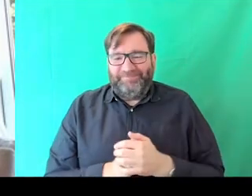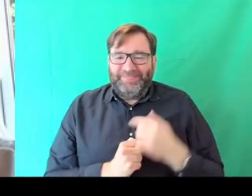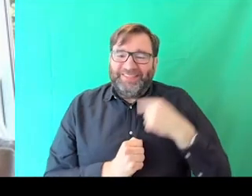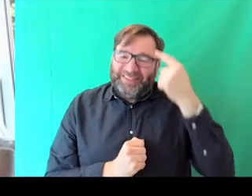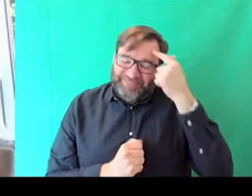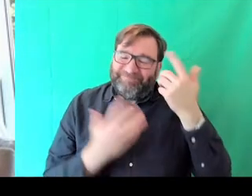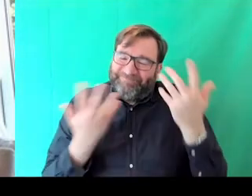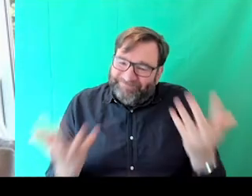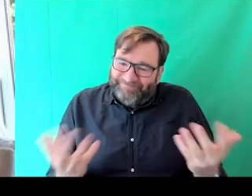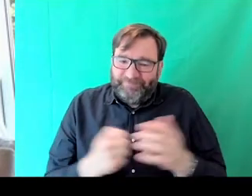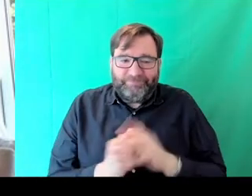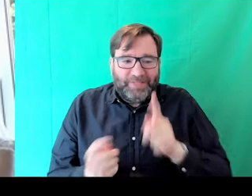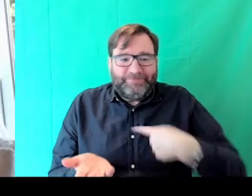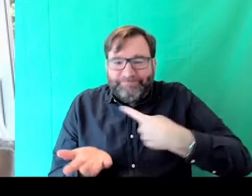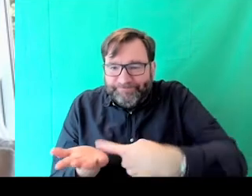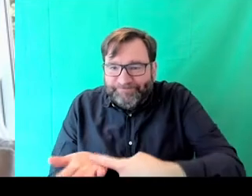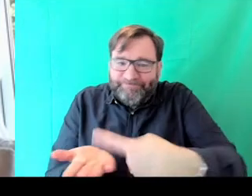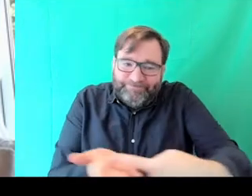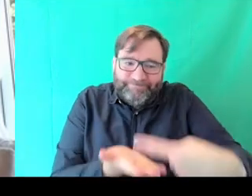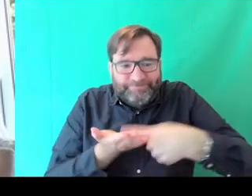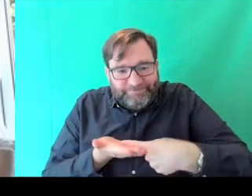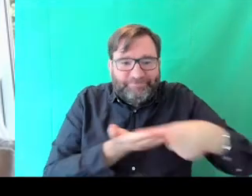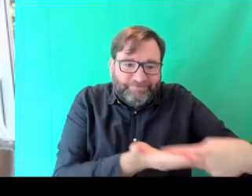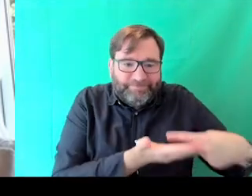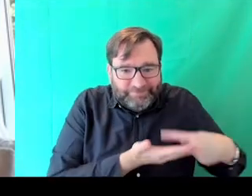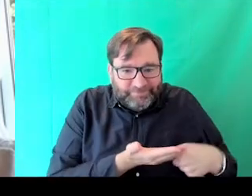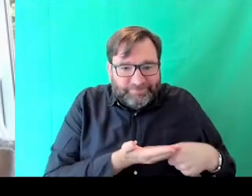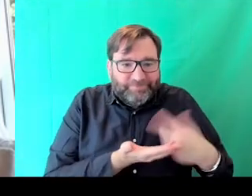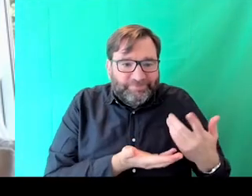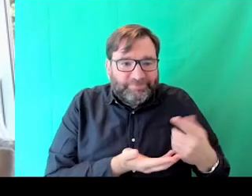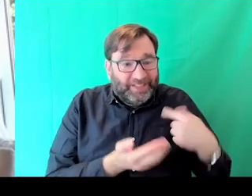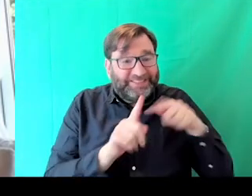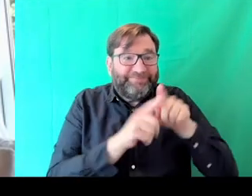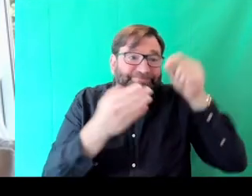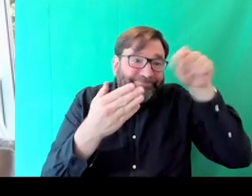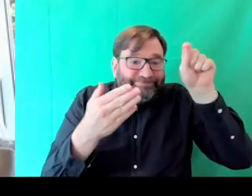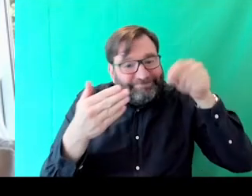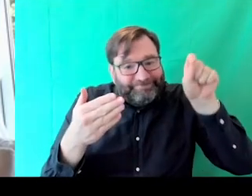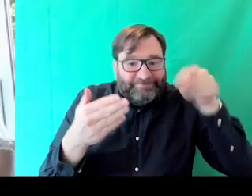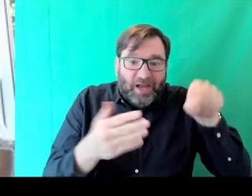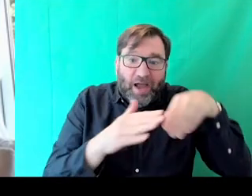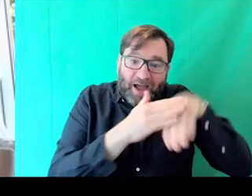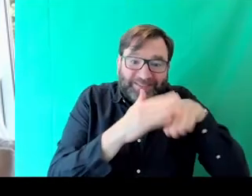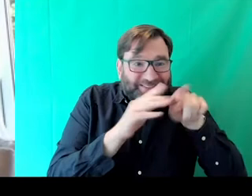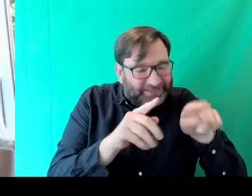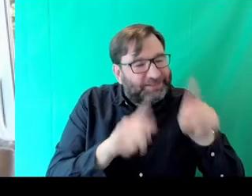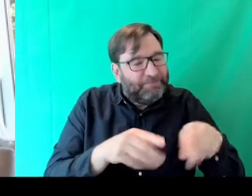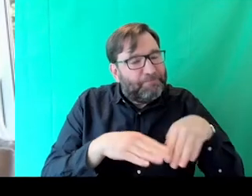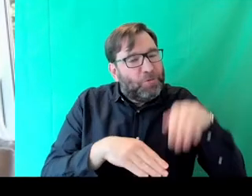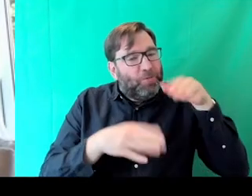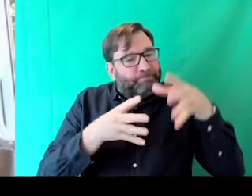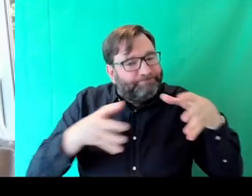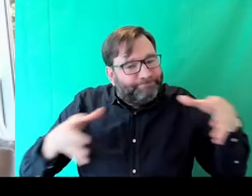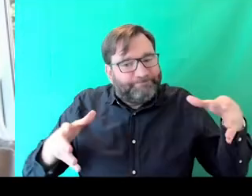us experience every day. We don't get the opportunity to say, I'm going to be disabled today. I'm blind all the time. And I